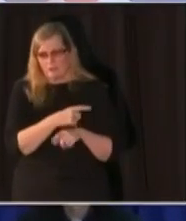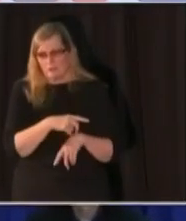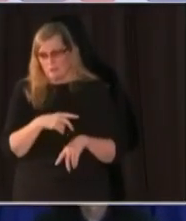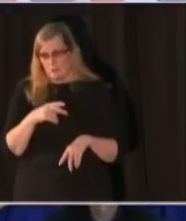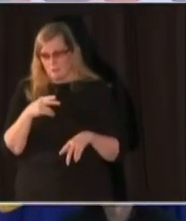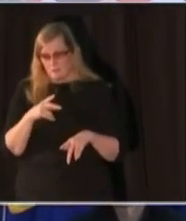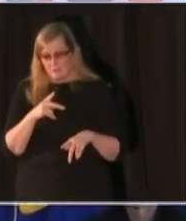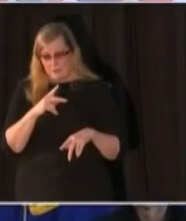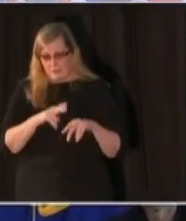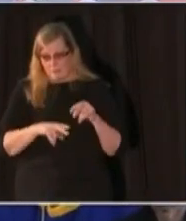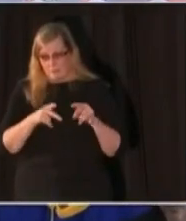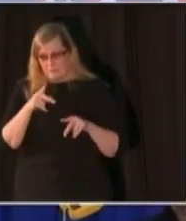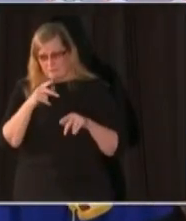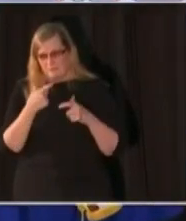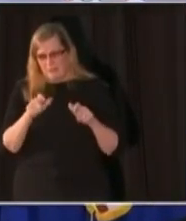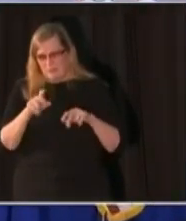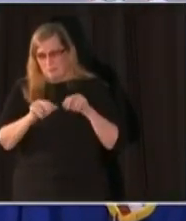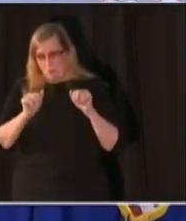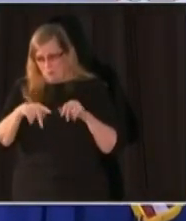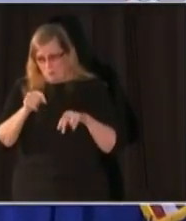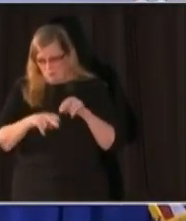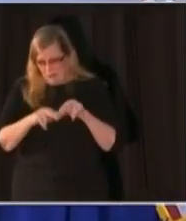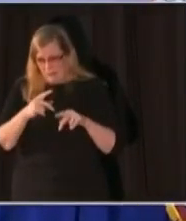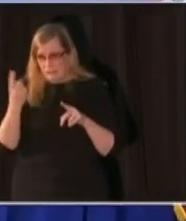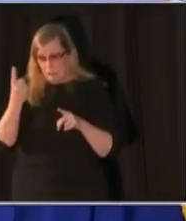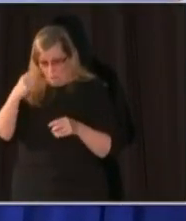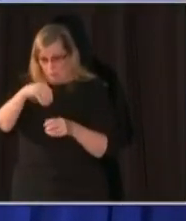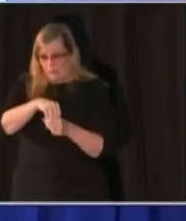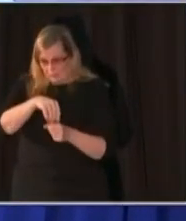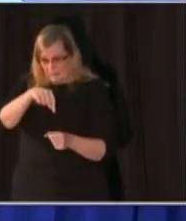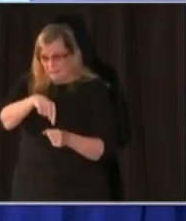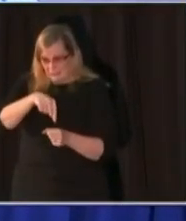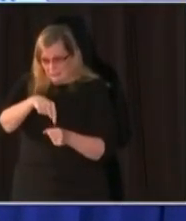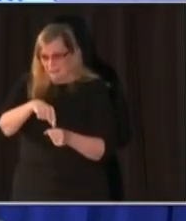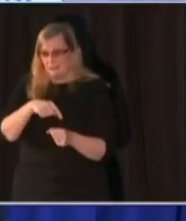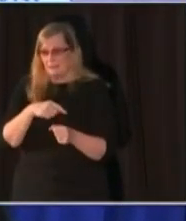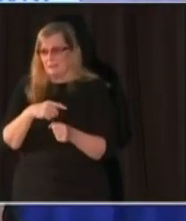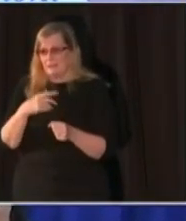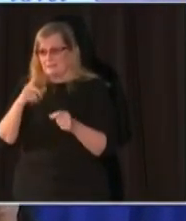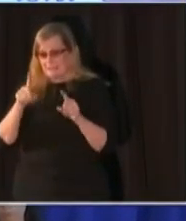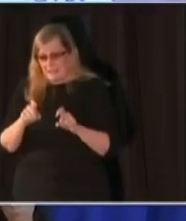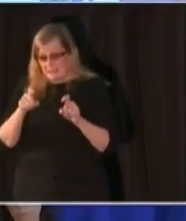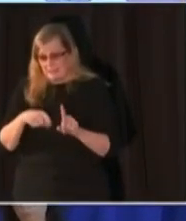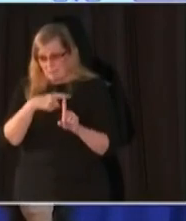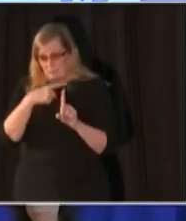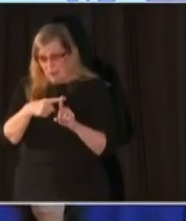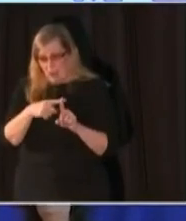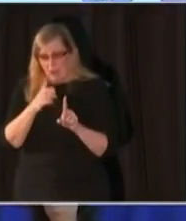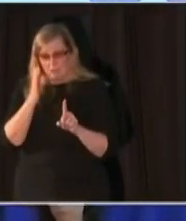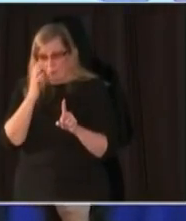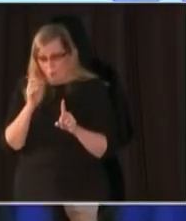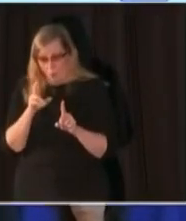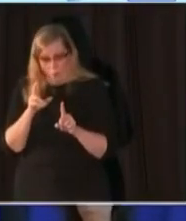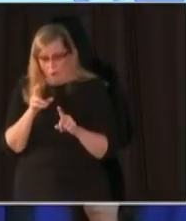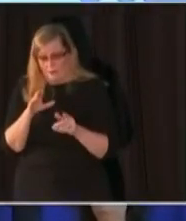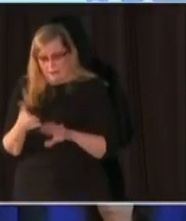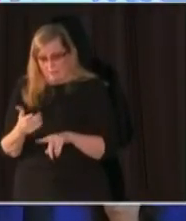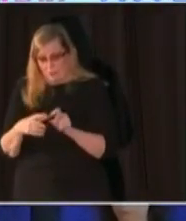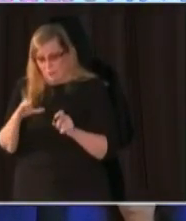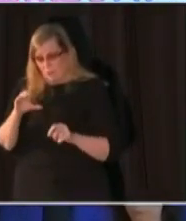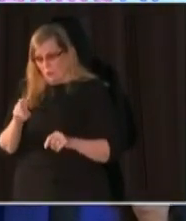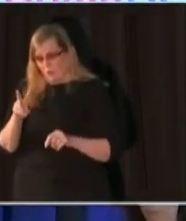inform residents if a resident in a building tests positive or dies of COVID? I